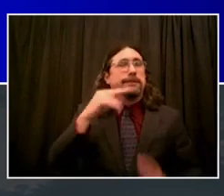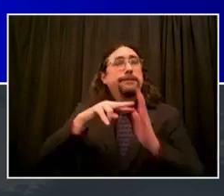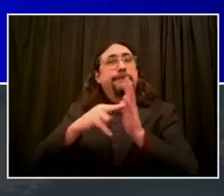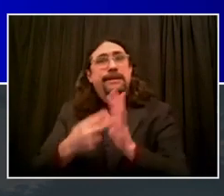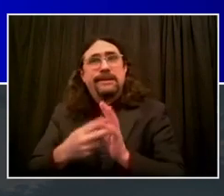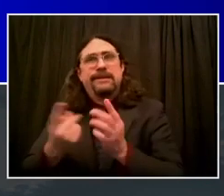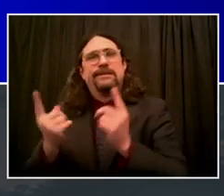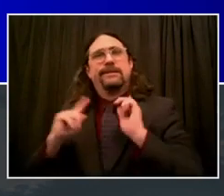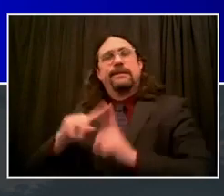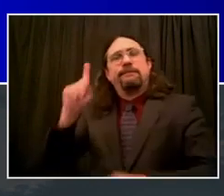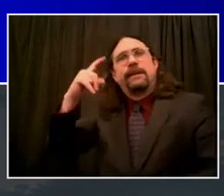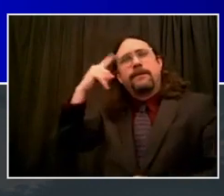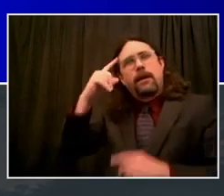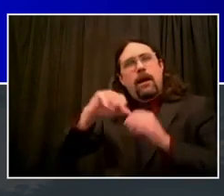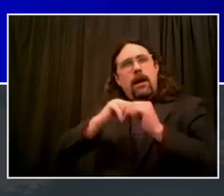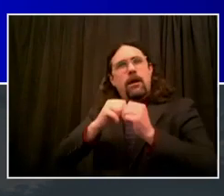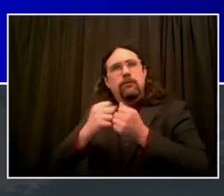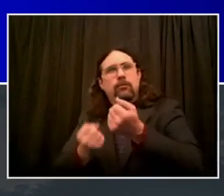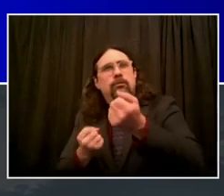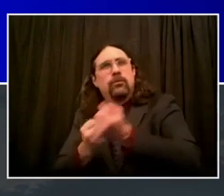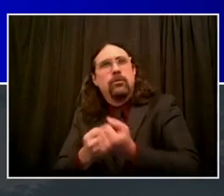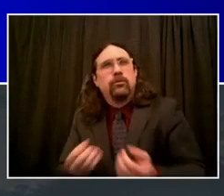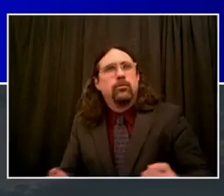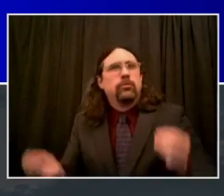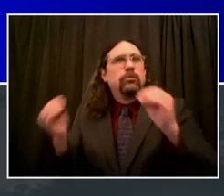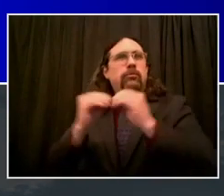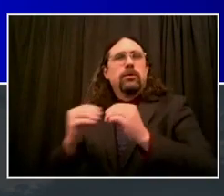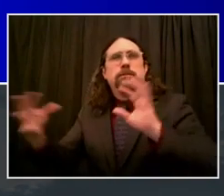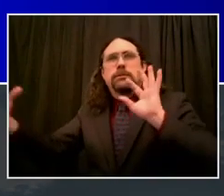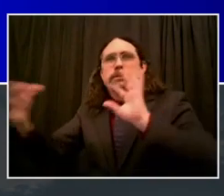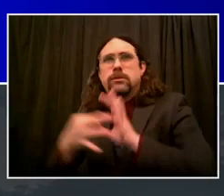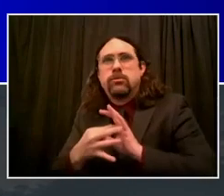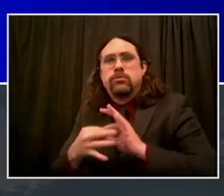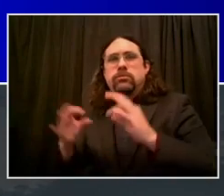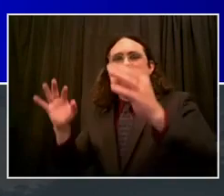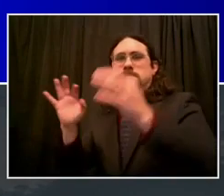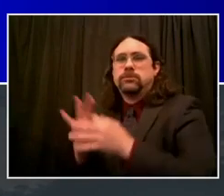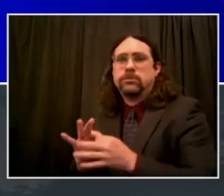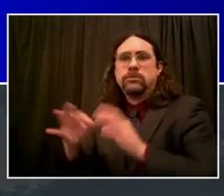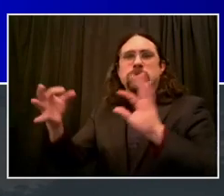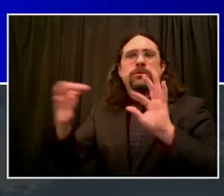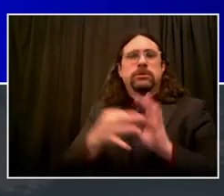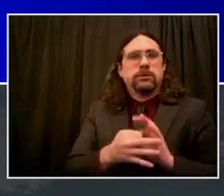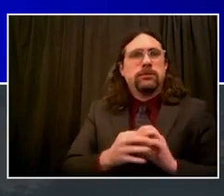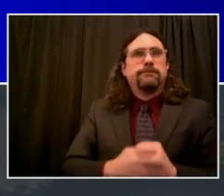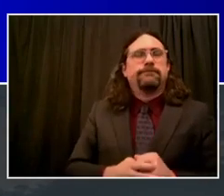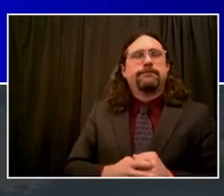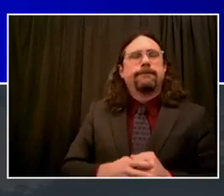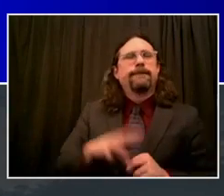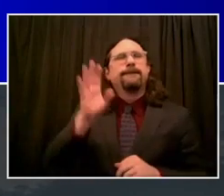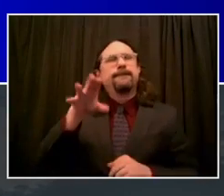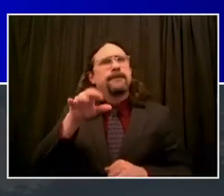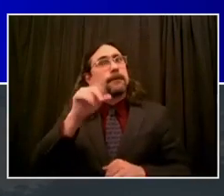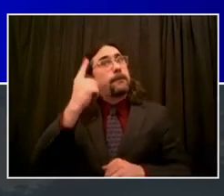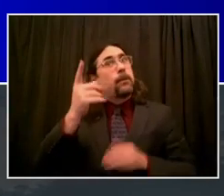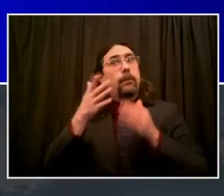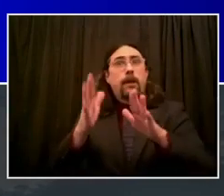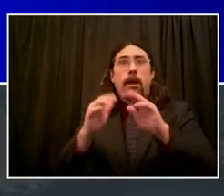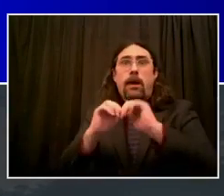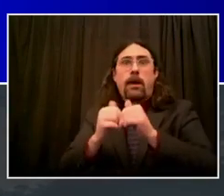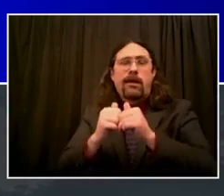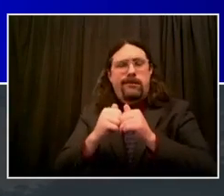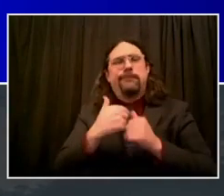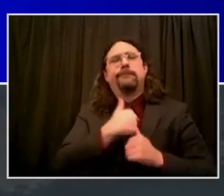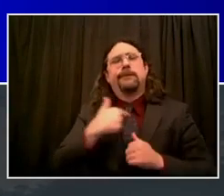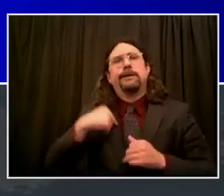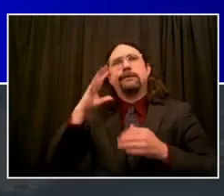10,000 internet-enabled tablets have been sent out to NYCHA seniors. 10,000 seniors will benefit because they will now